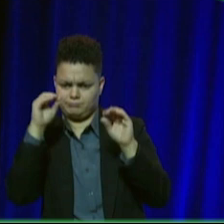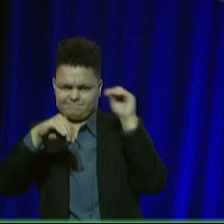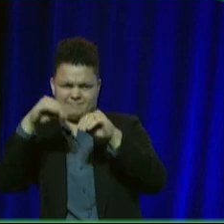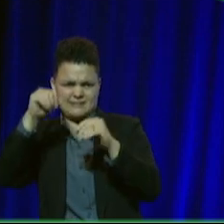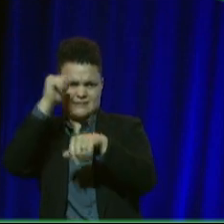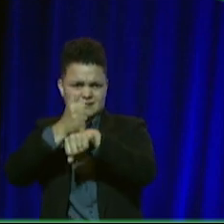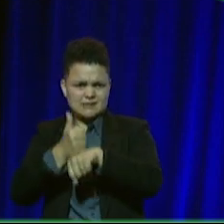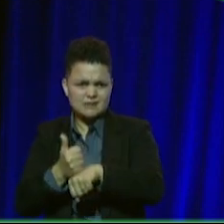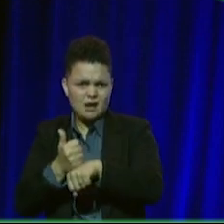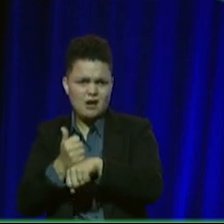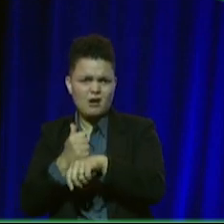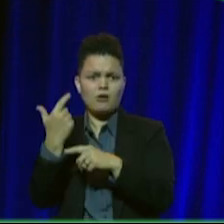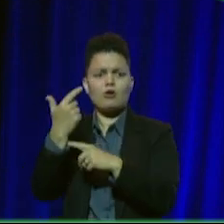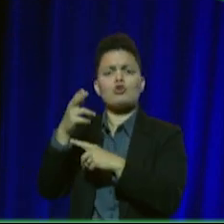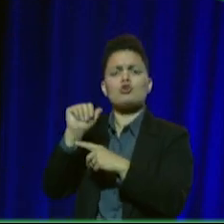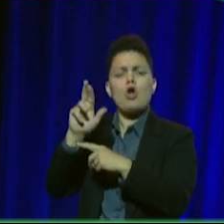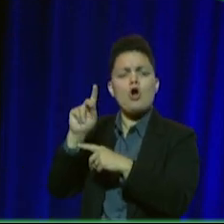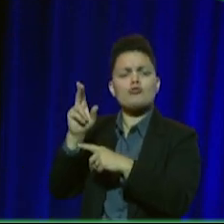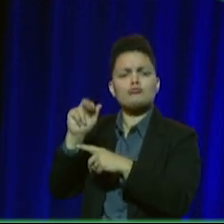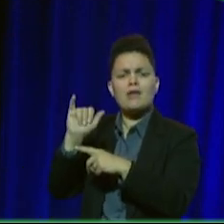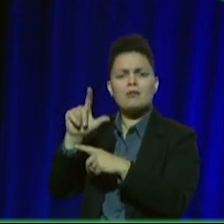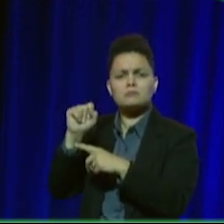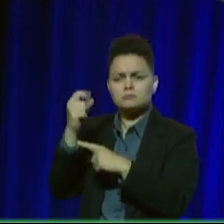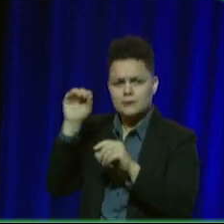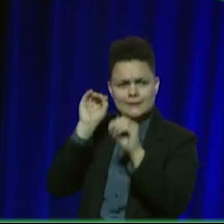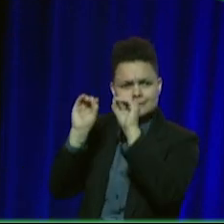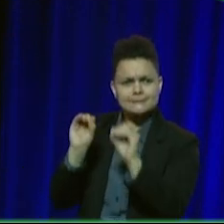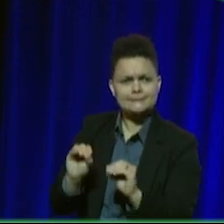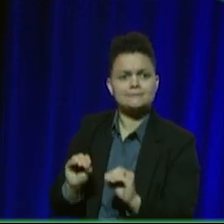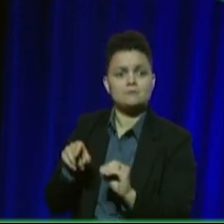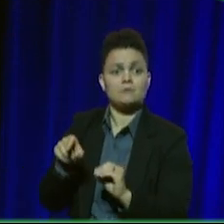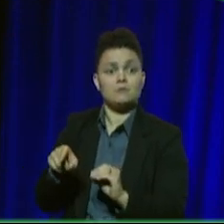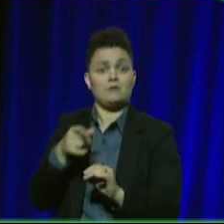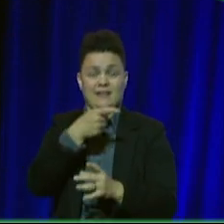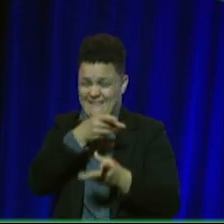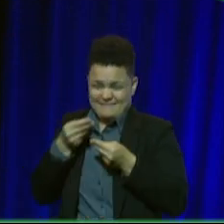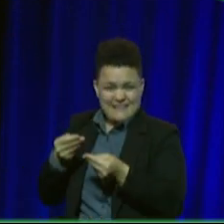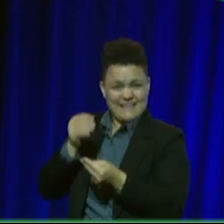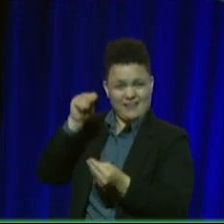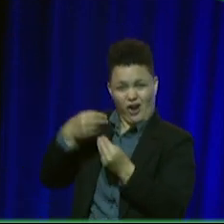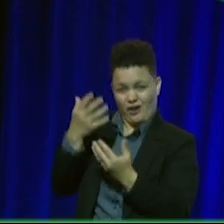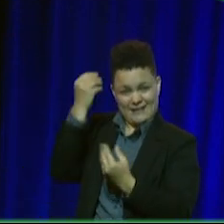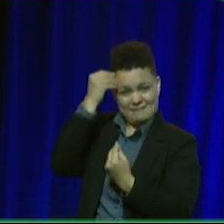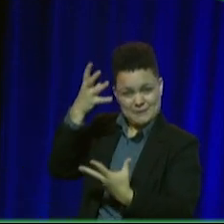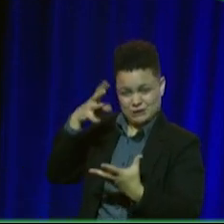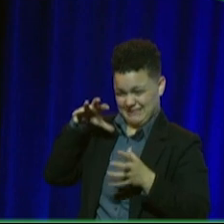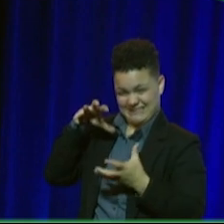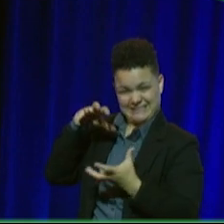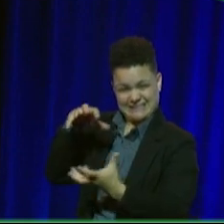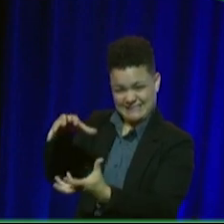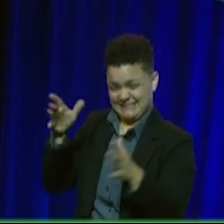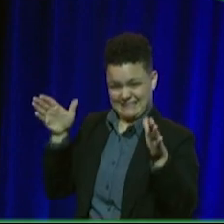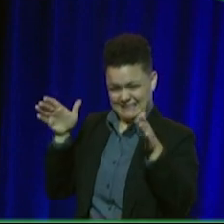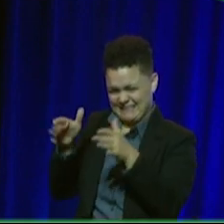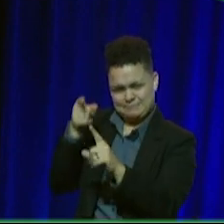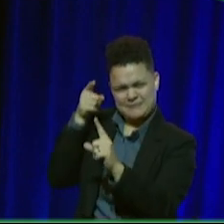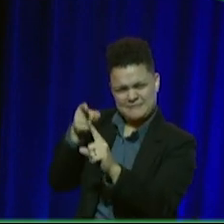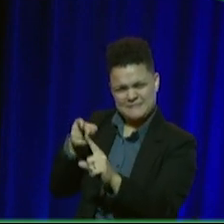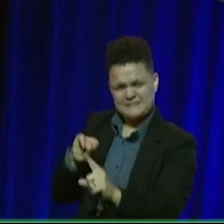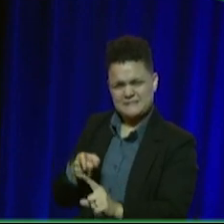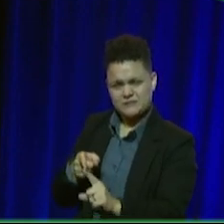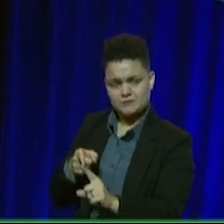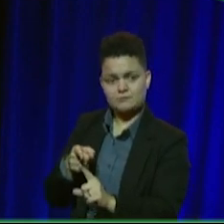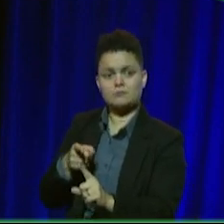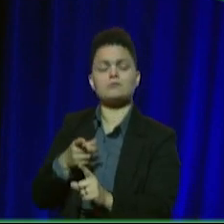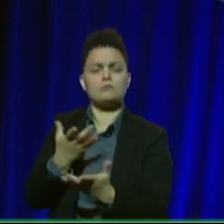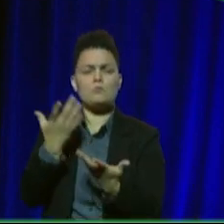that obviously has to be informed by a lot of expertise in accessibility, the technical ins and outs of accessibility. If